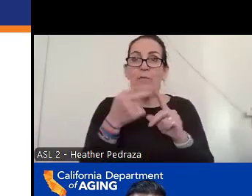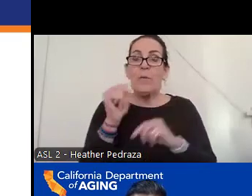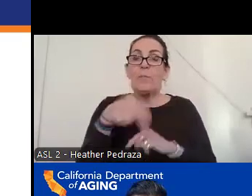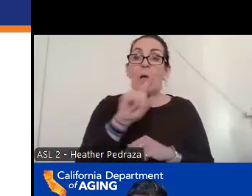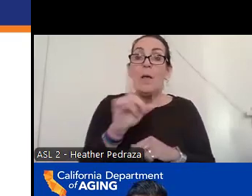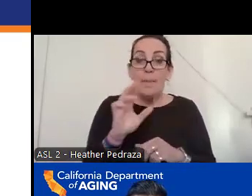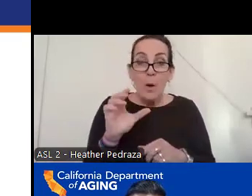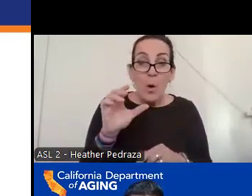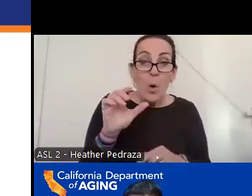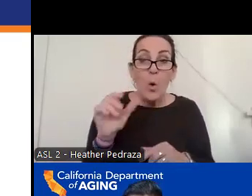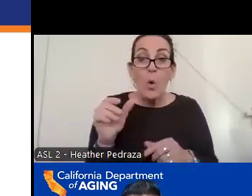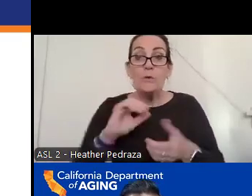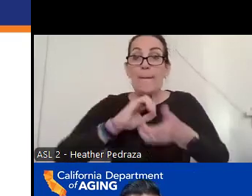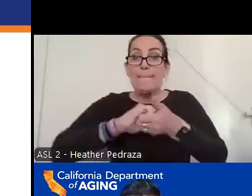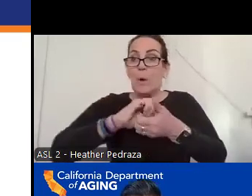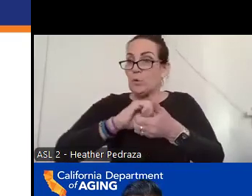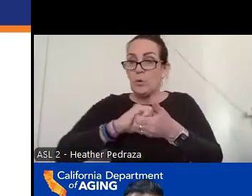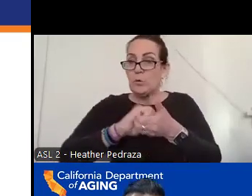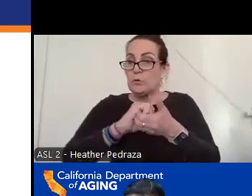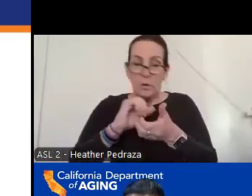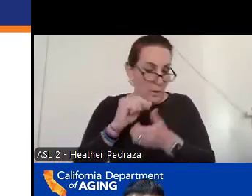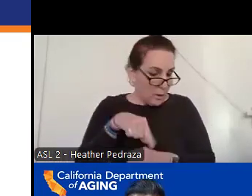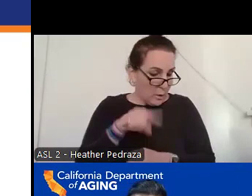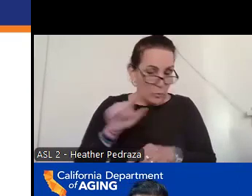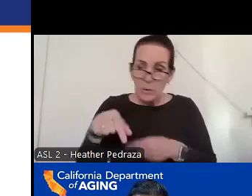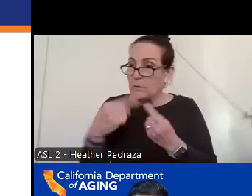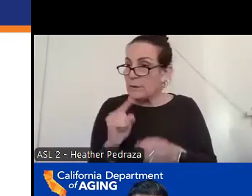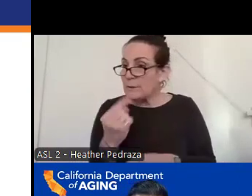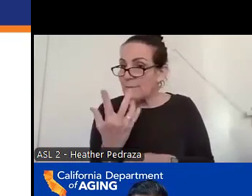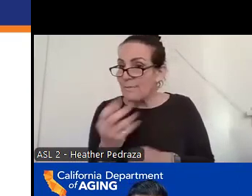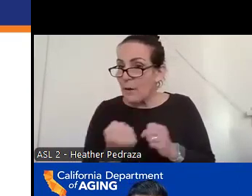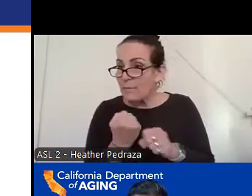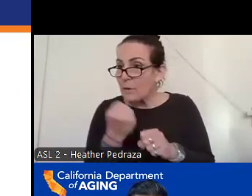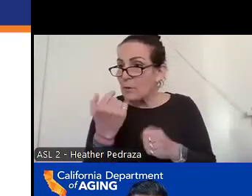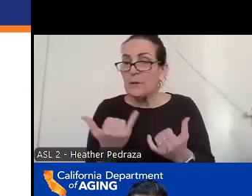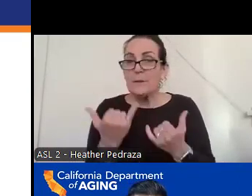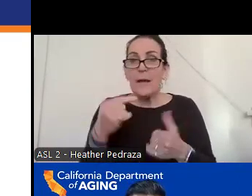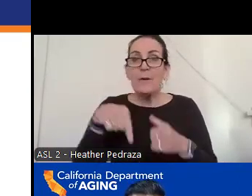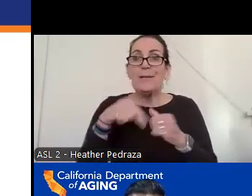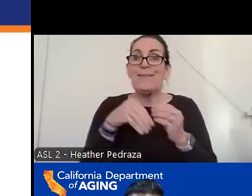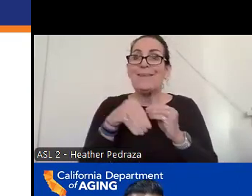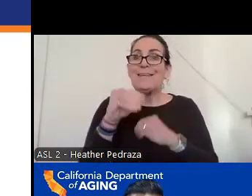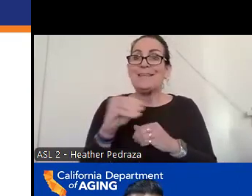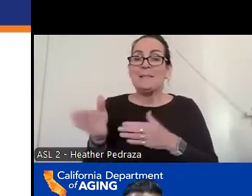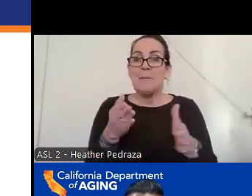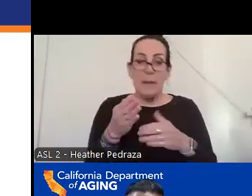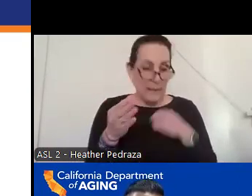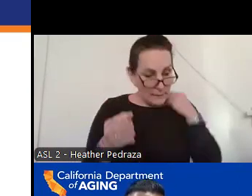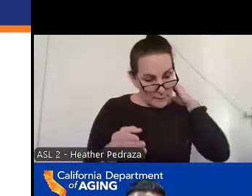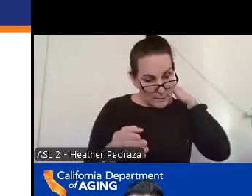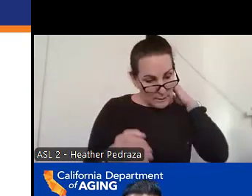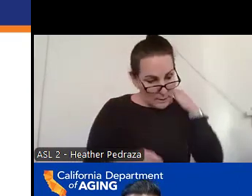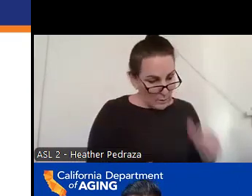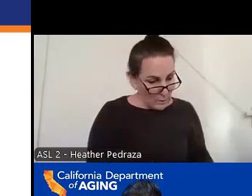implement and advance the MPA. We're 5 years into this 10-year plan, so this being a midpoint evaluation, we have a unique opportunity to